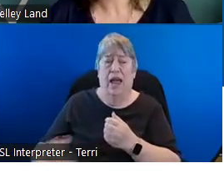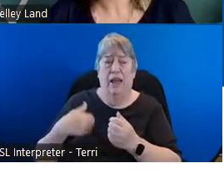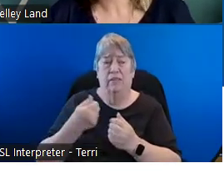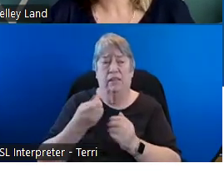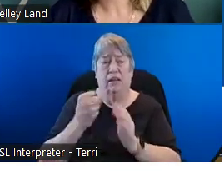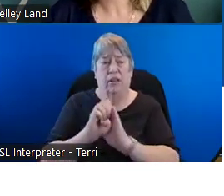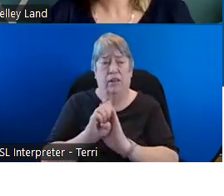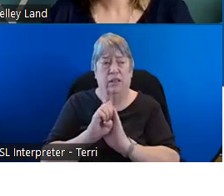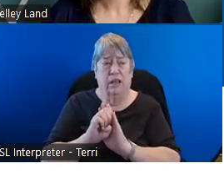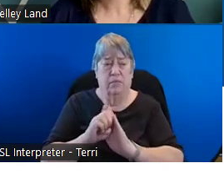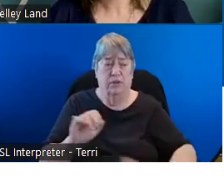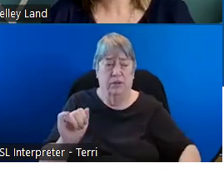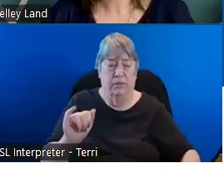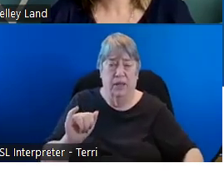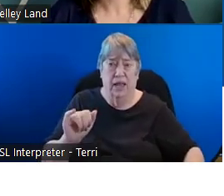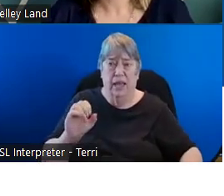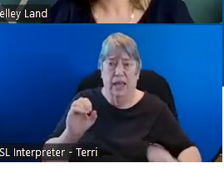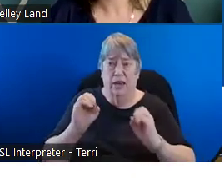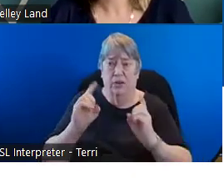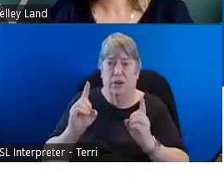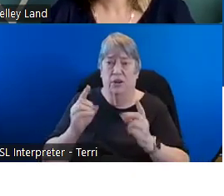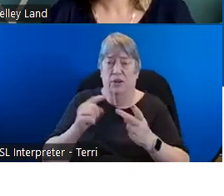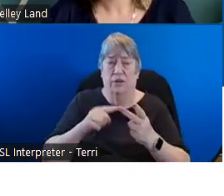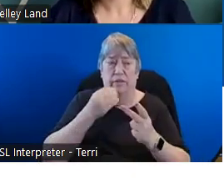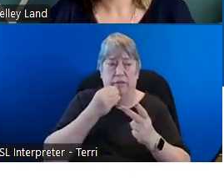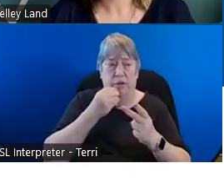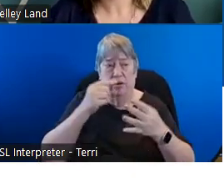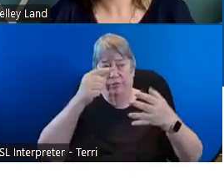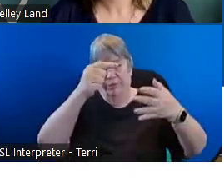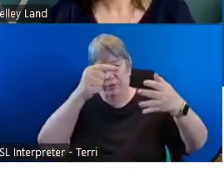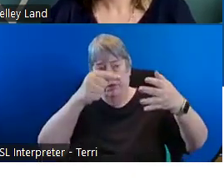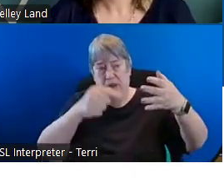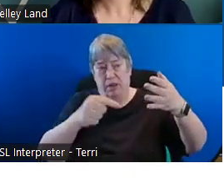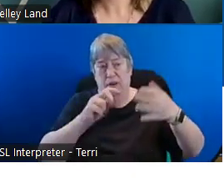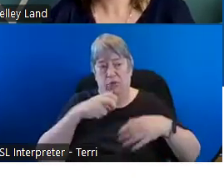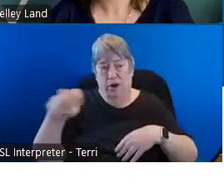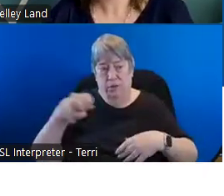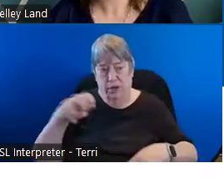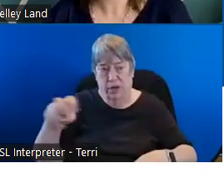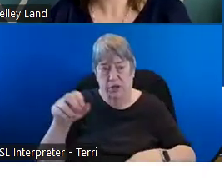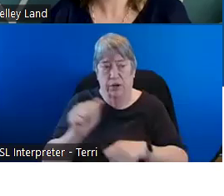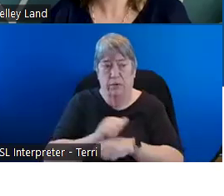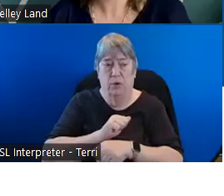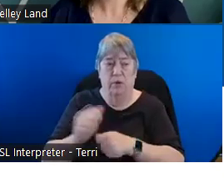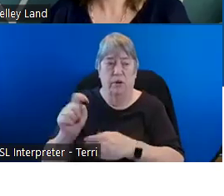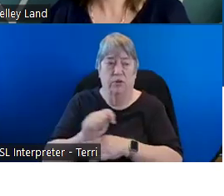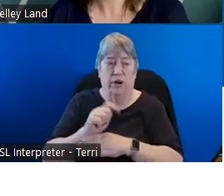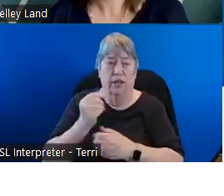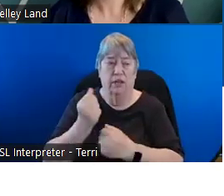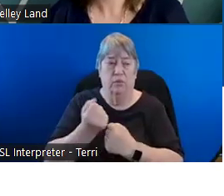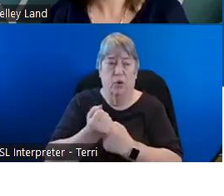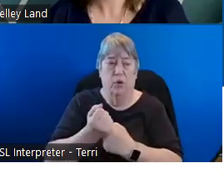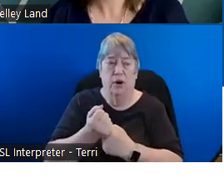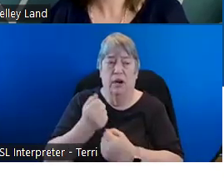including education, food, housing, transportation, employment training and supports,